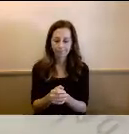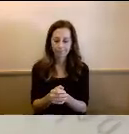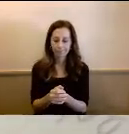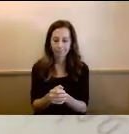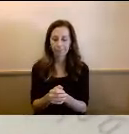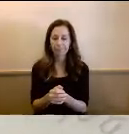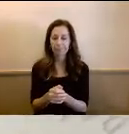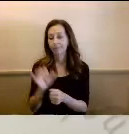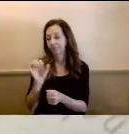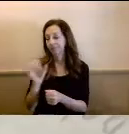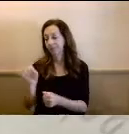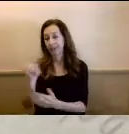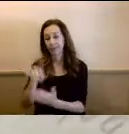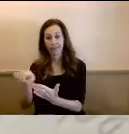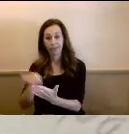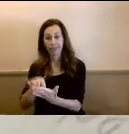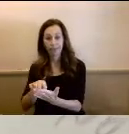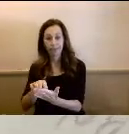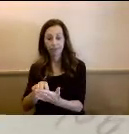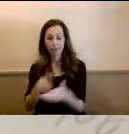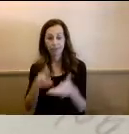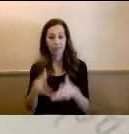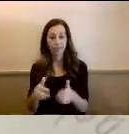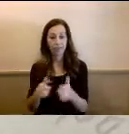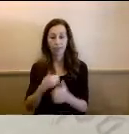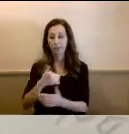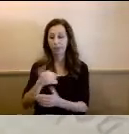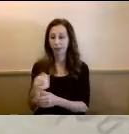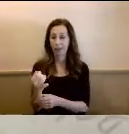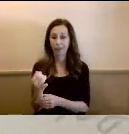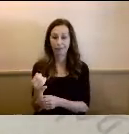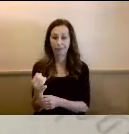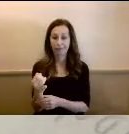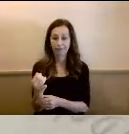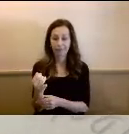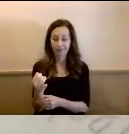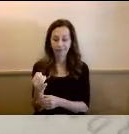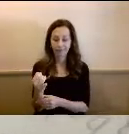got those canceling. That leaves us with j,